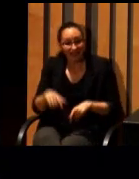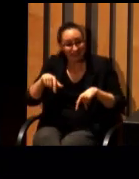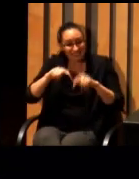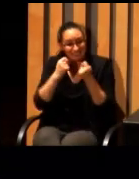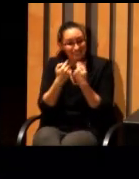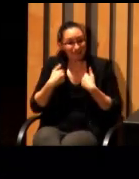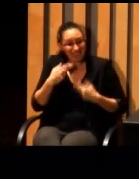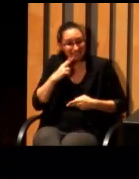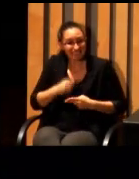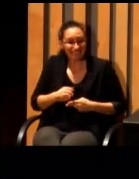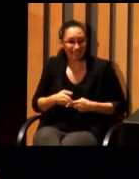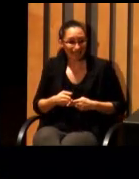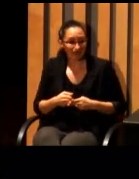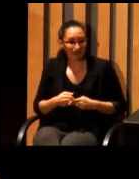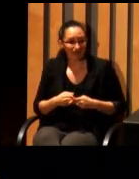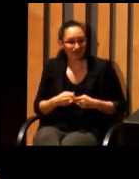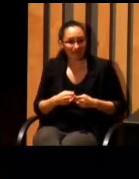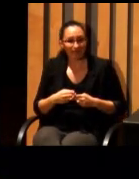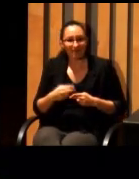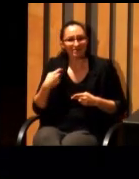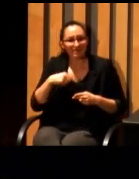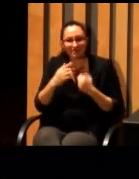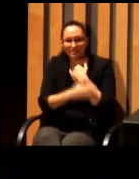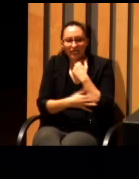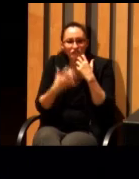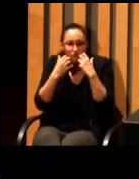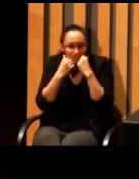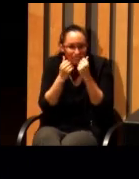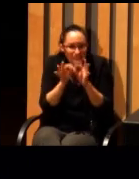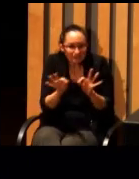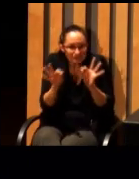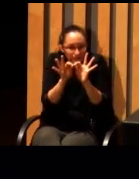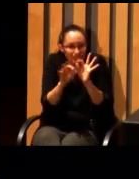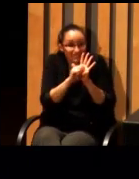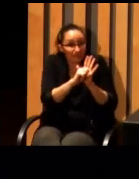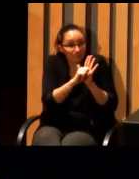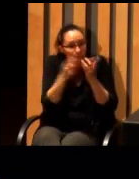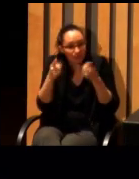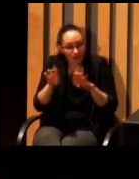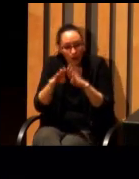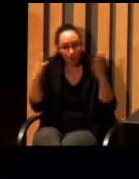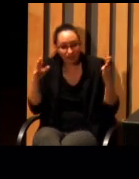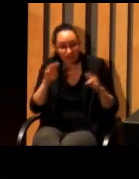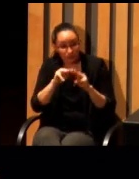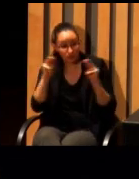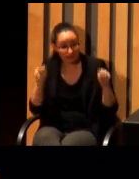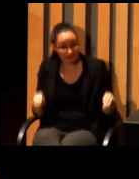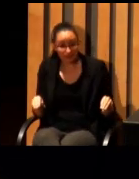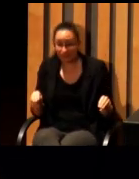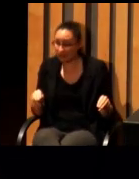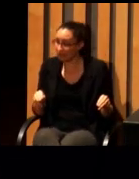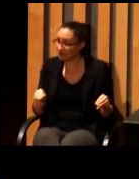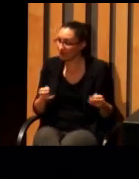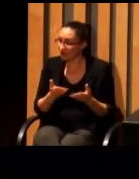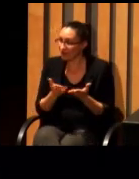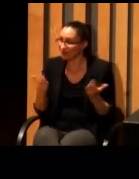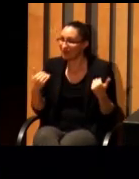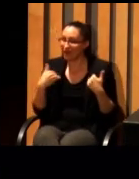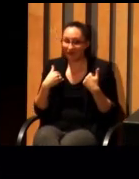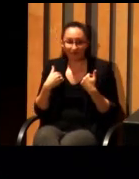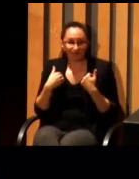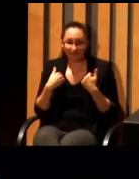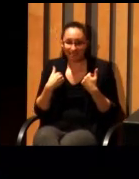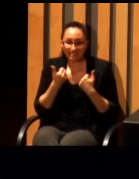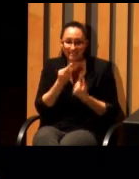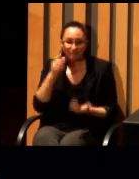Symbolism is so important in this country, and when they opened this museum, They had thousands